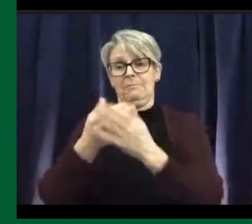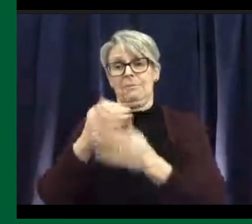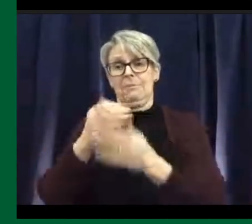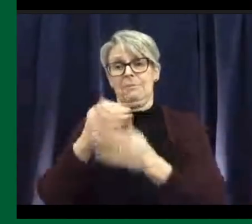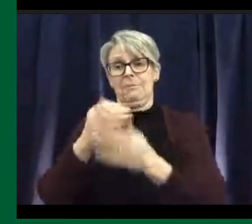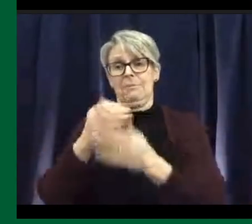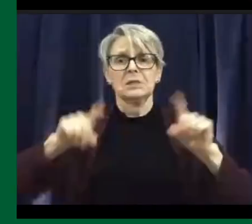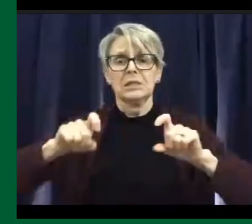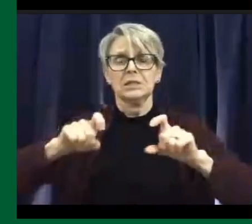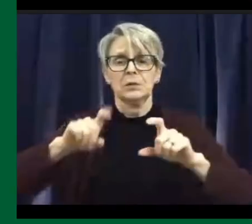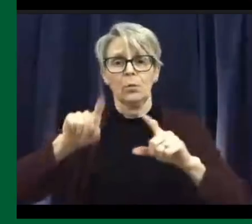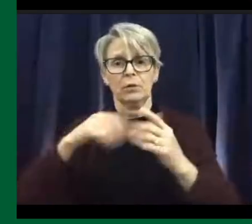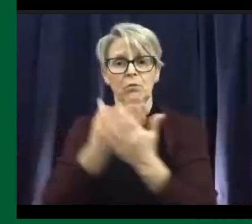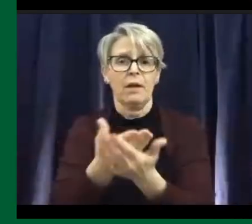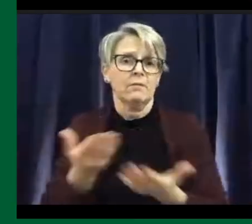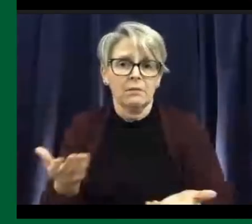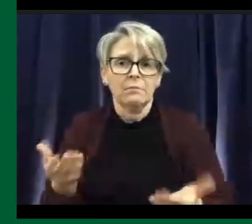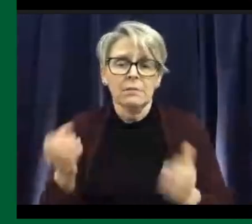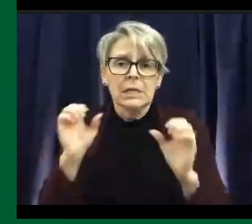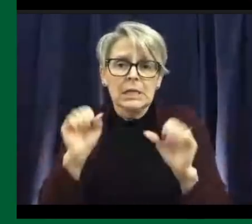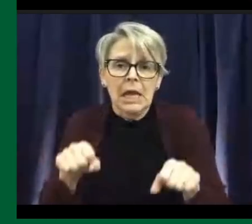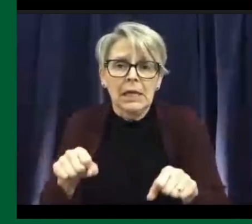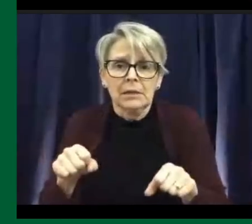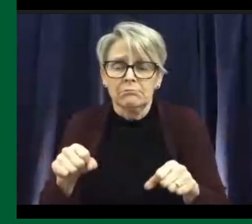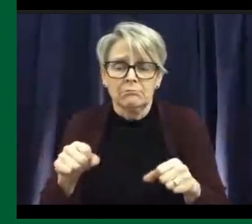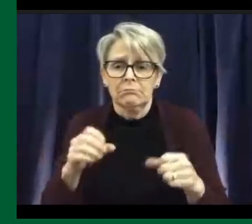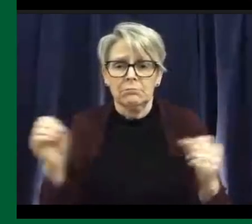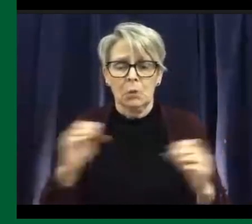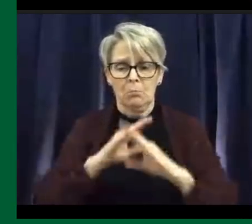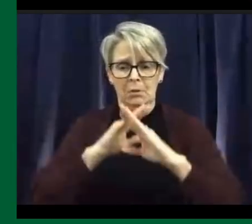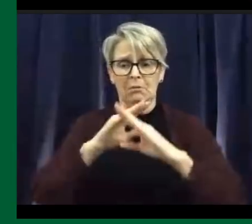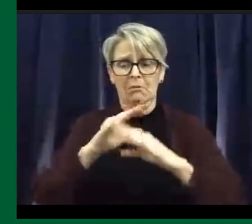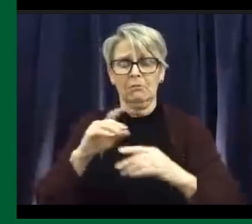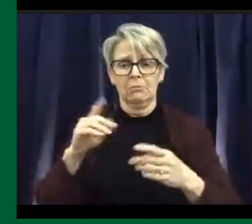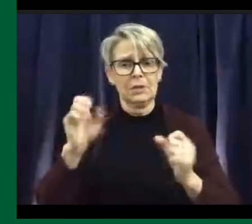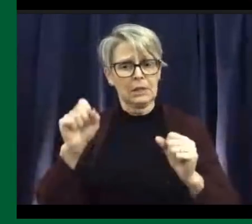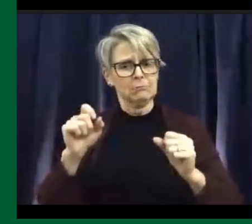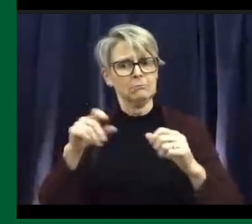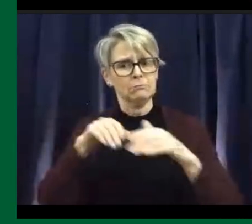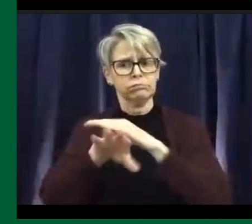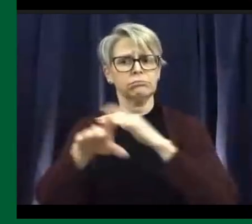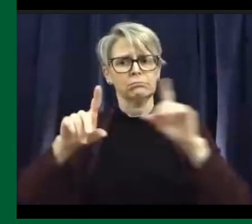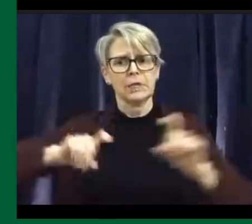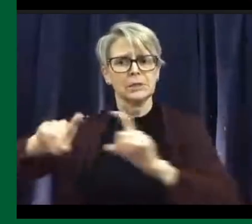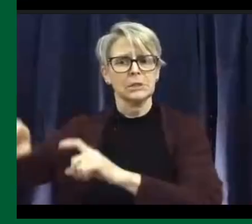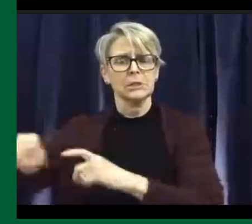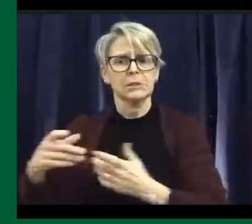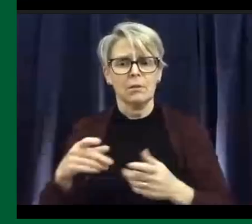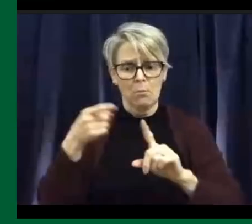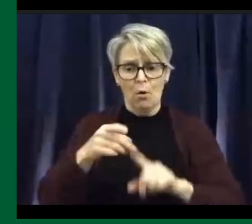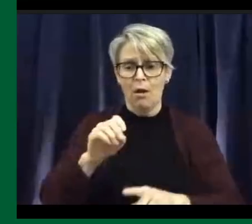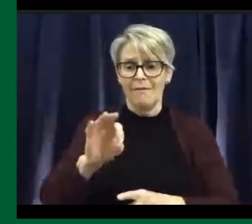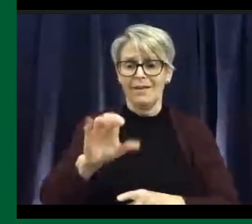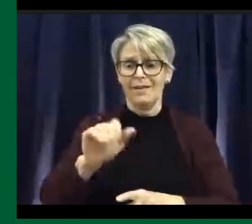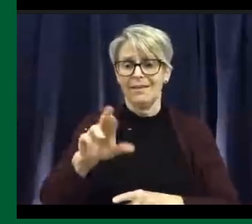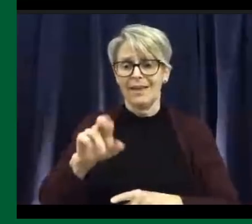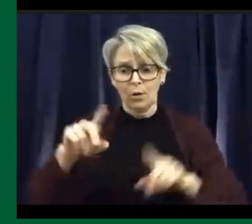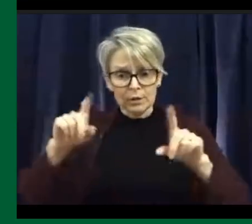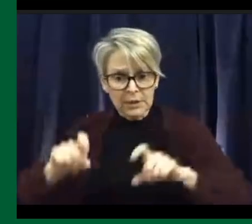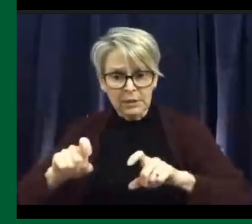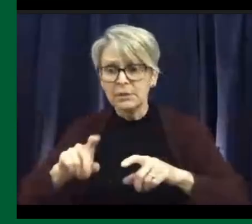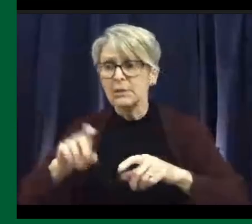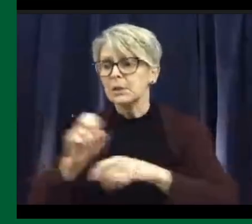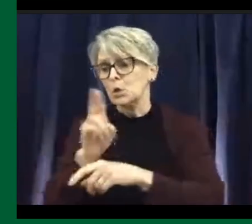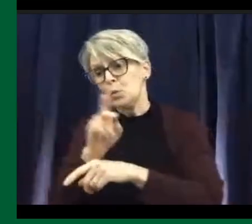virtually no barriers to access regular testing. As point-of-care testing gets deployed, they can certainly use that more